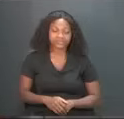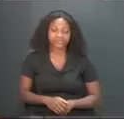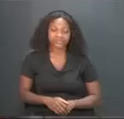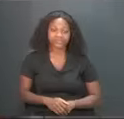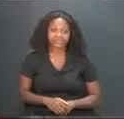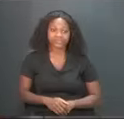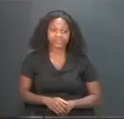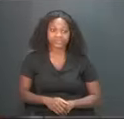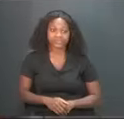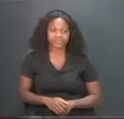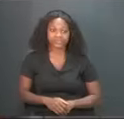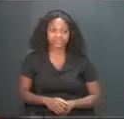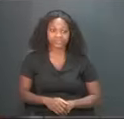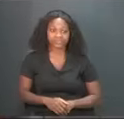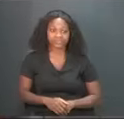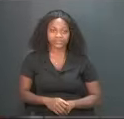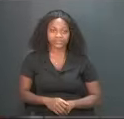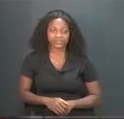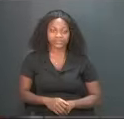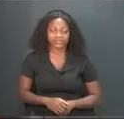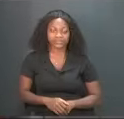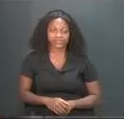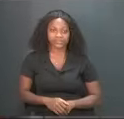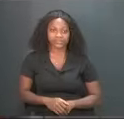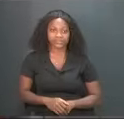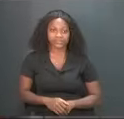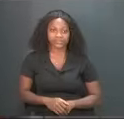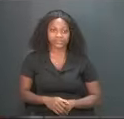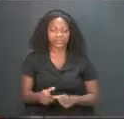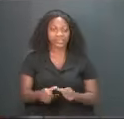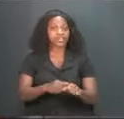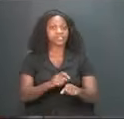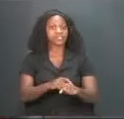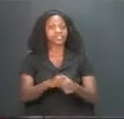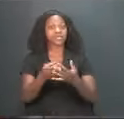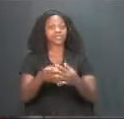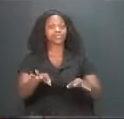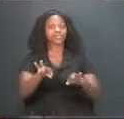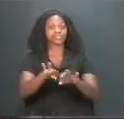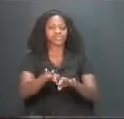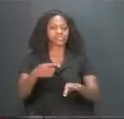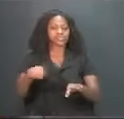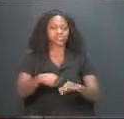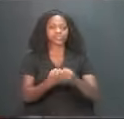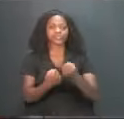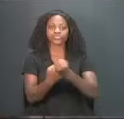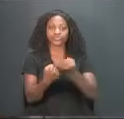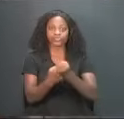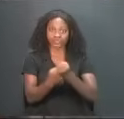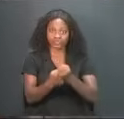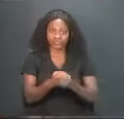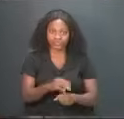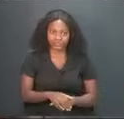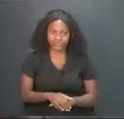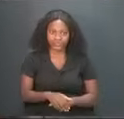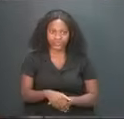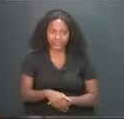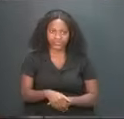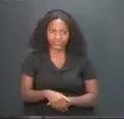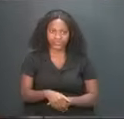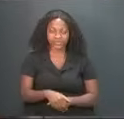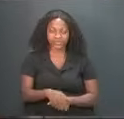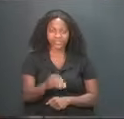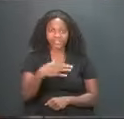All the occasions that it matter, we had cooperated. If you're a man, speaking to the microphone, and we'll reply you.